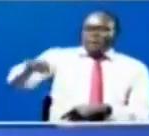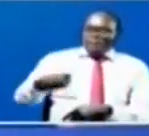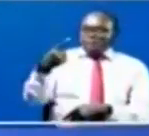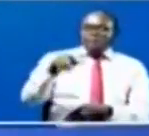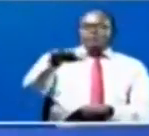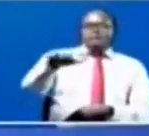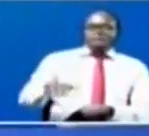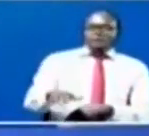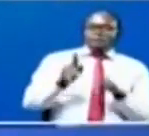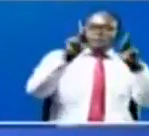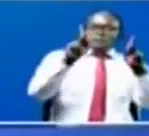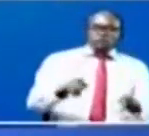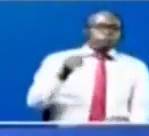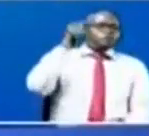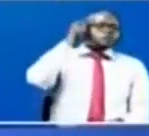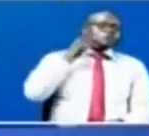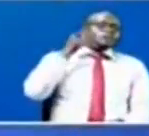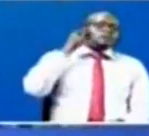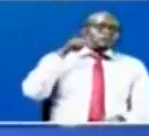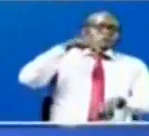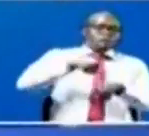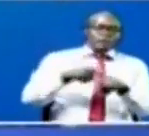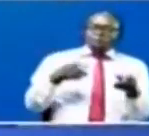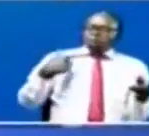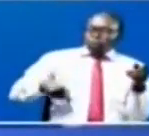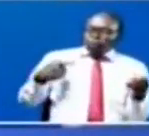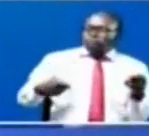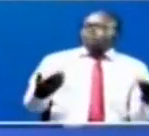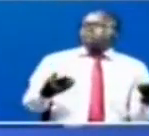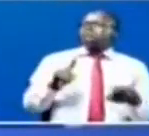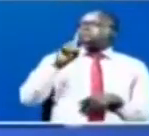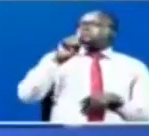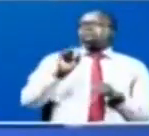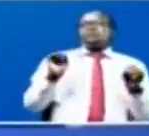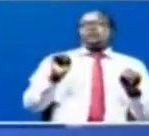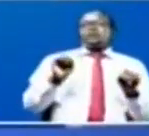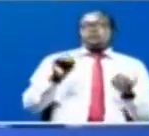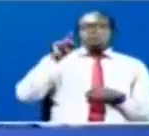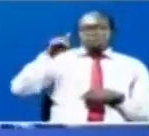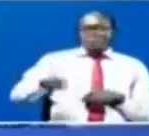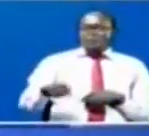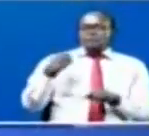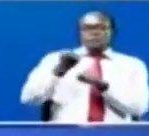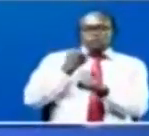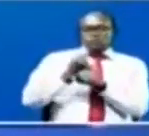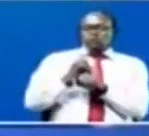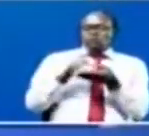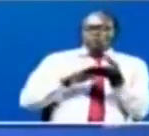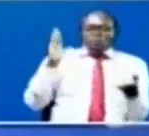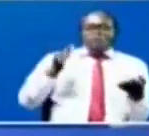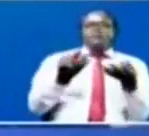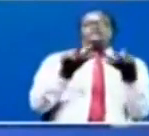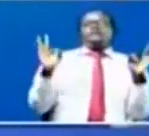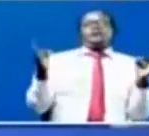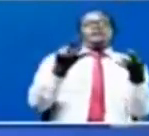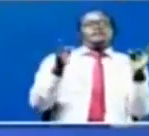fair. From Kisumu to Maseno, and by the time you have a guitarist, that money is not there. So you have to be able to do a lot of free shows. You have to be